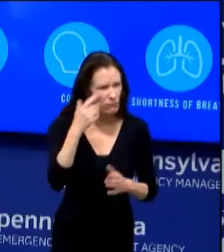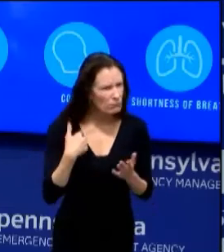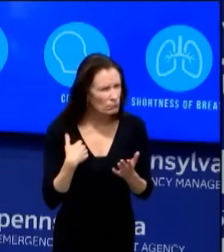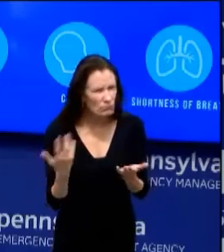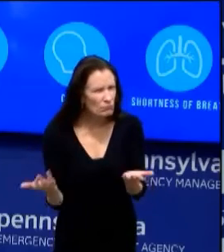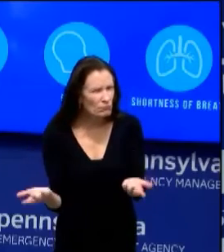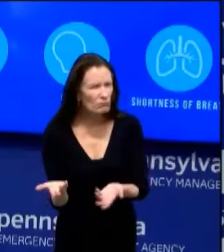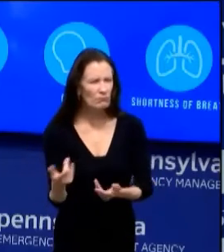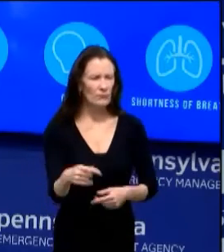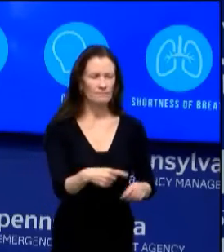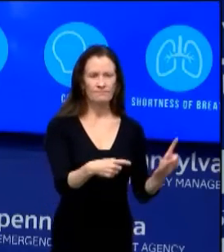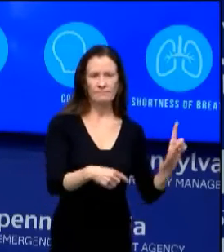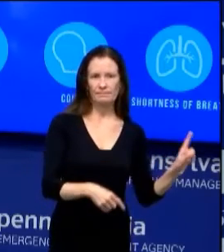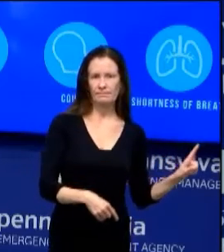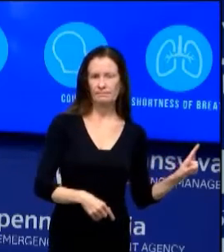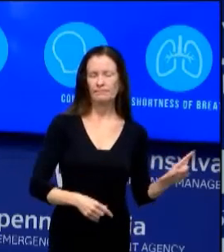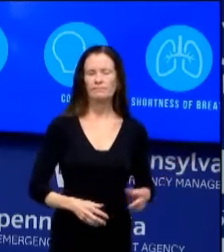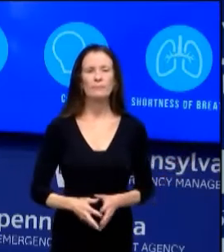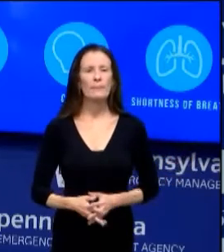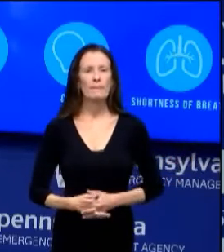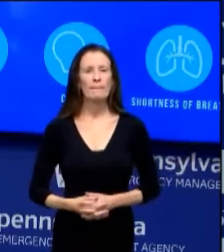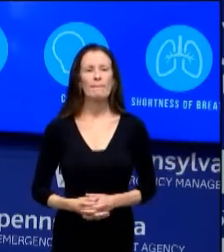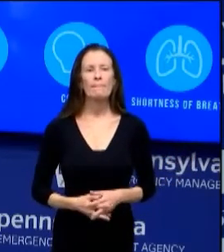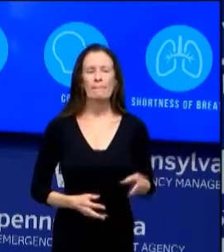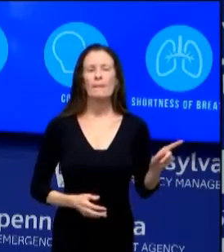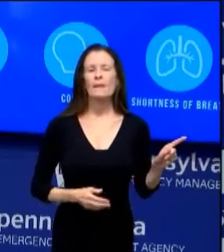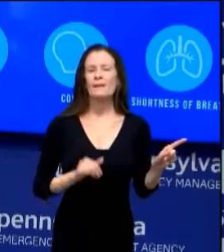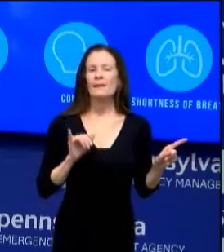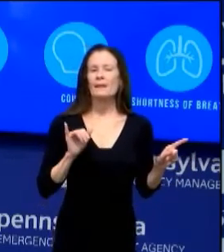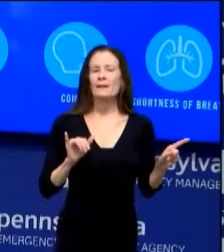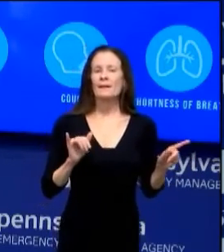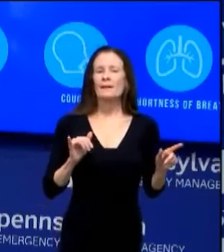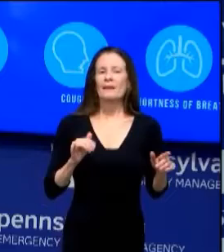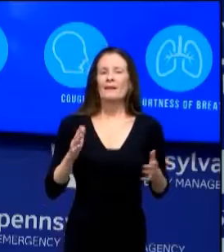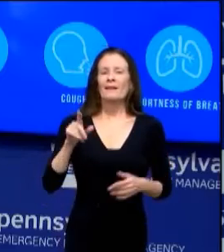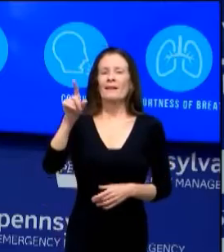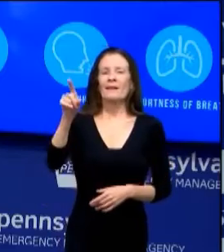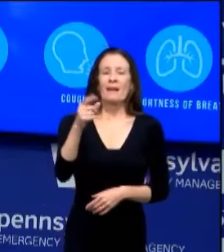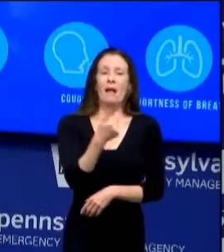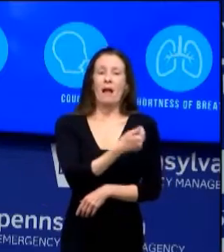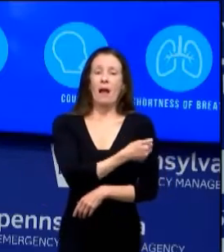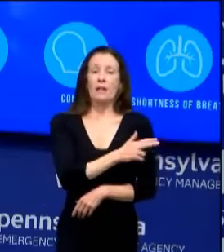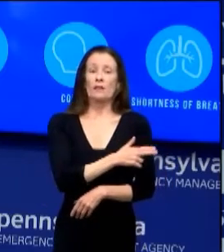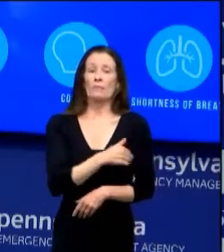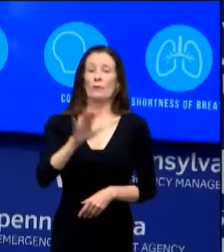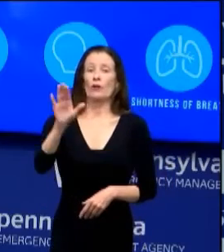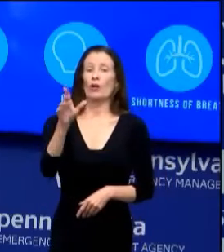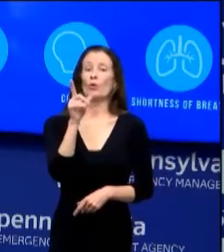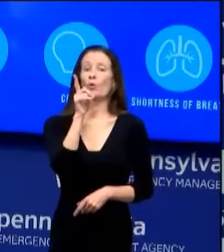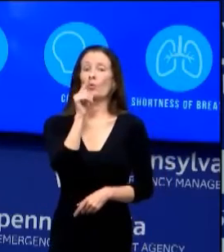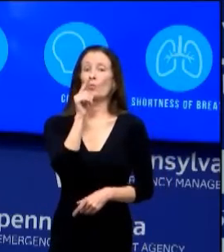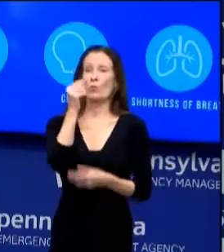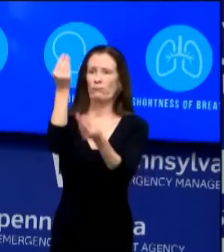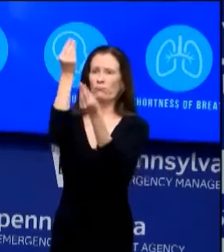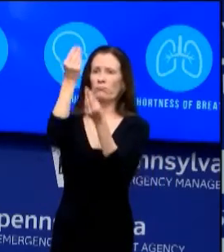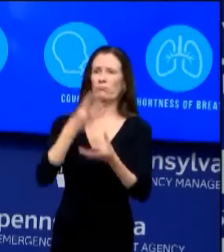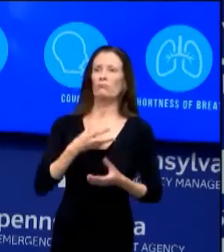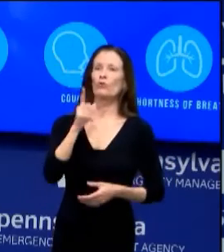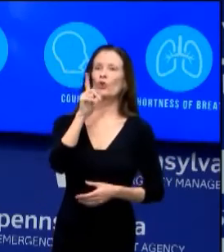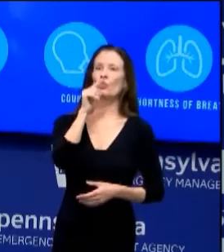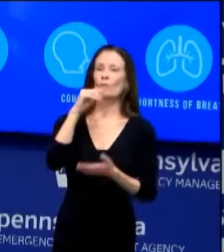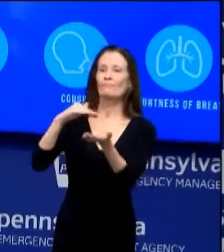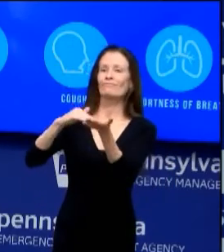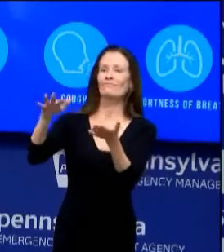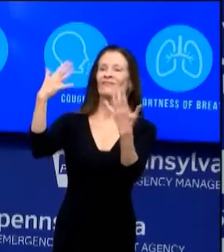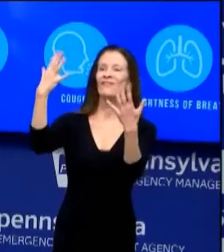but there are criteria for how long those people need to be isolated. And every indication is that people are following those